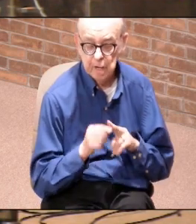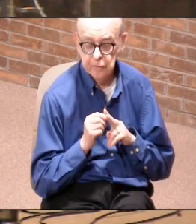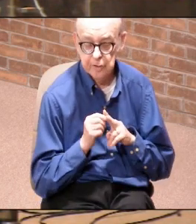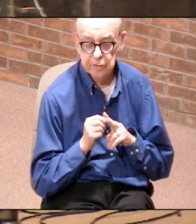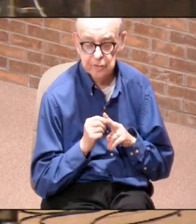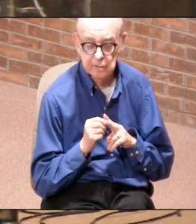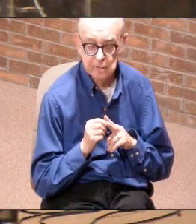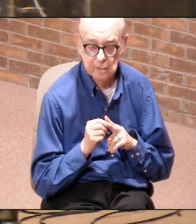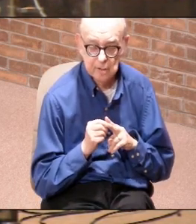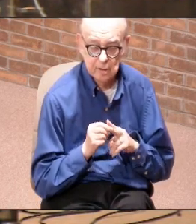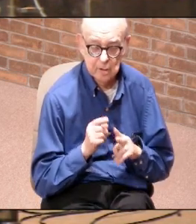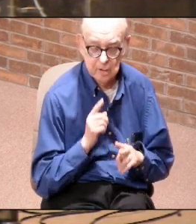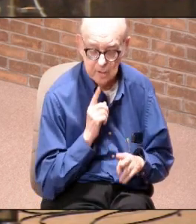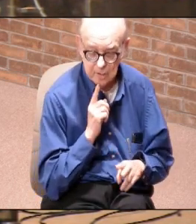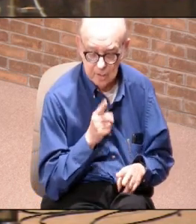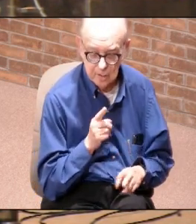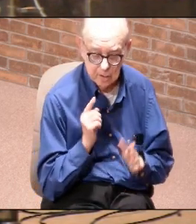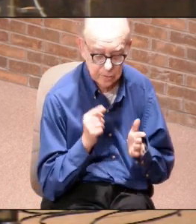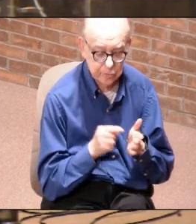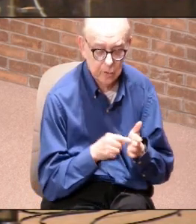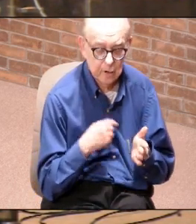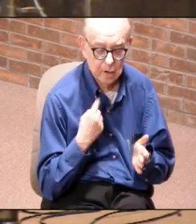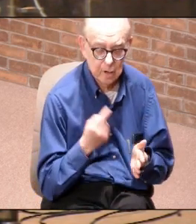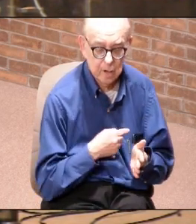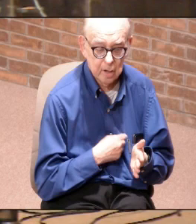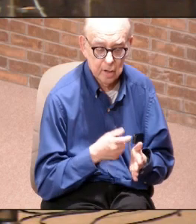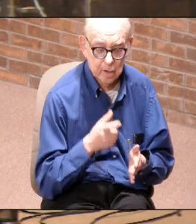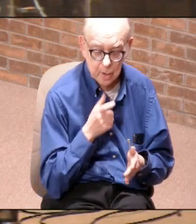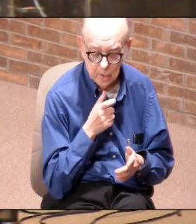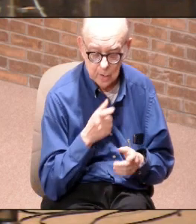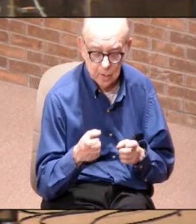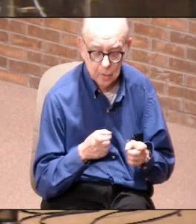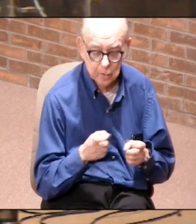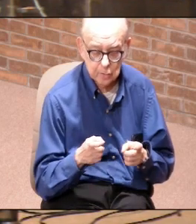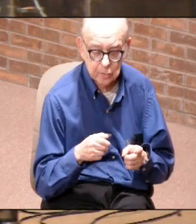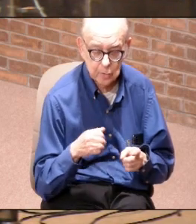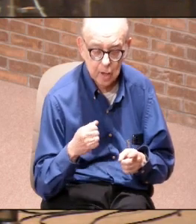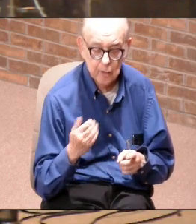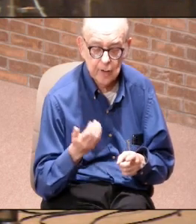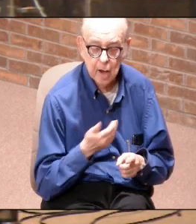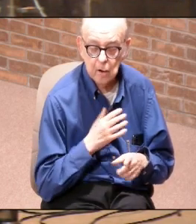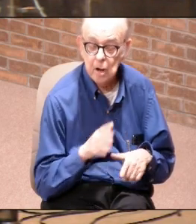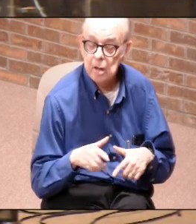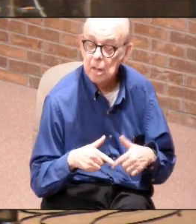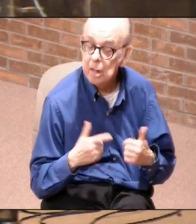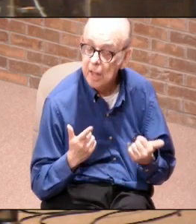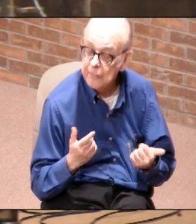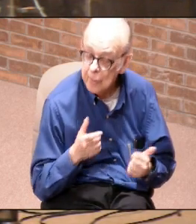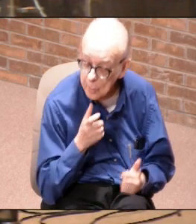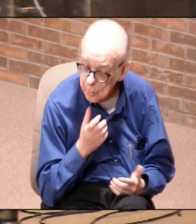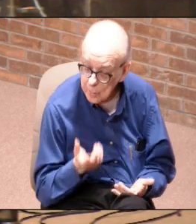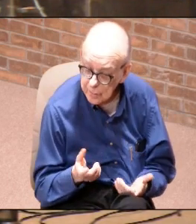choices really reveal to us who's in charge of our life.